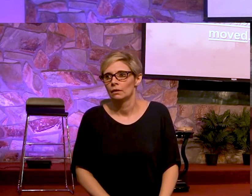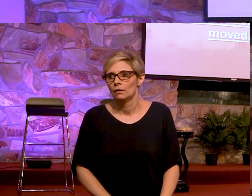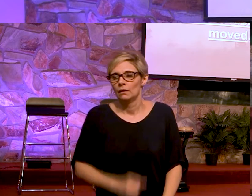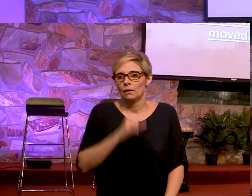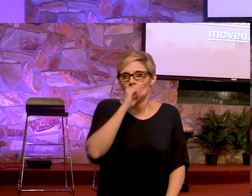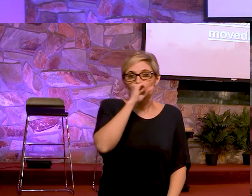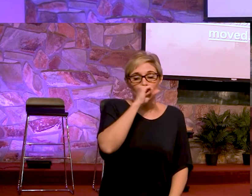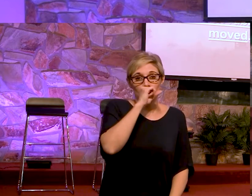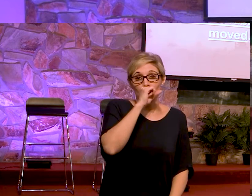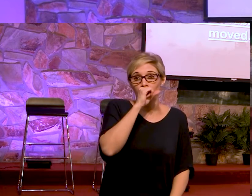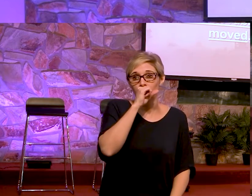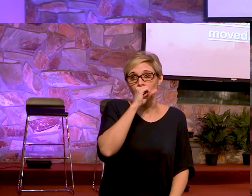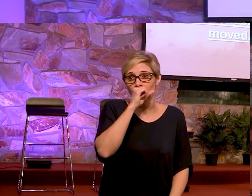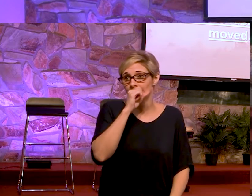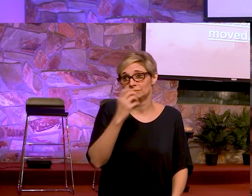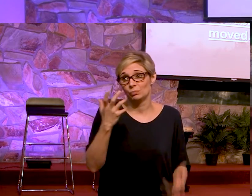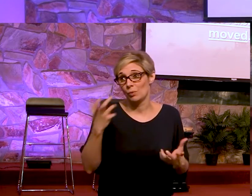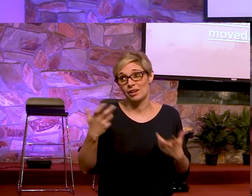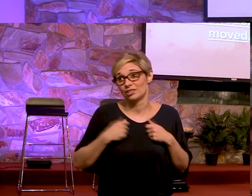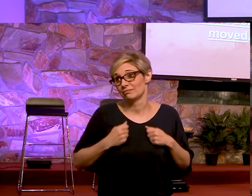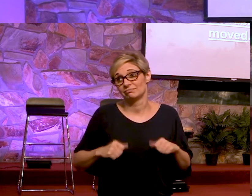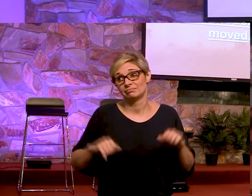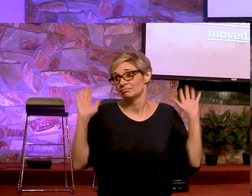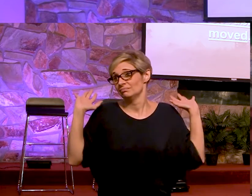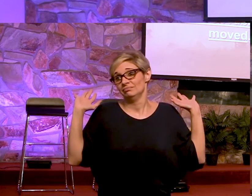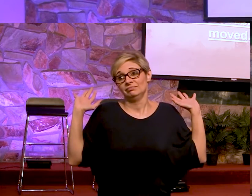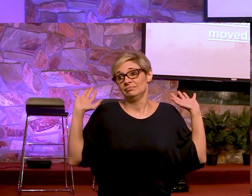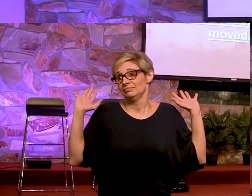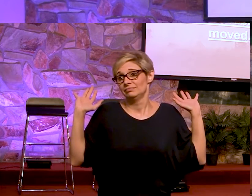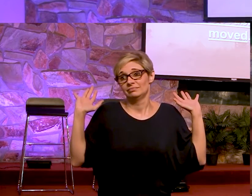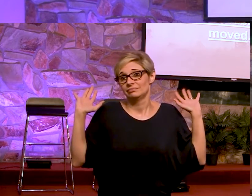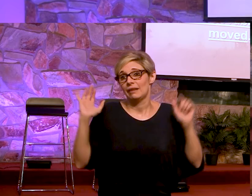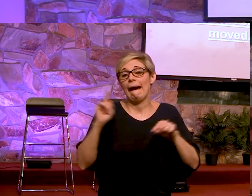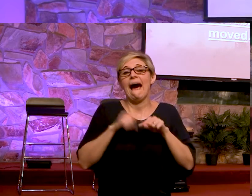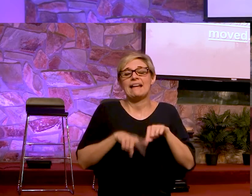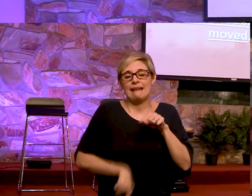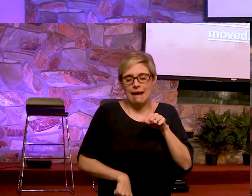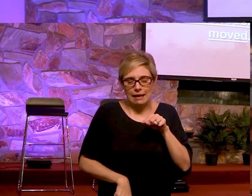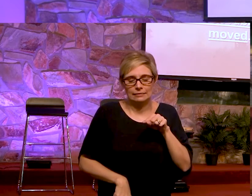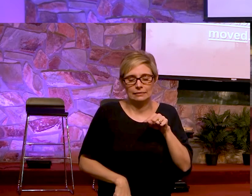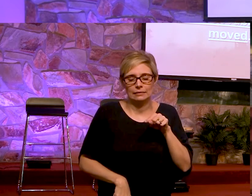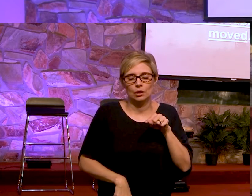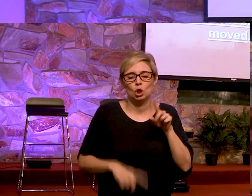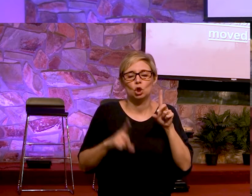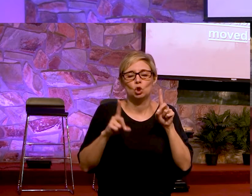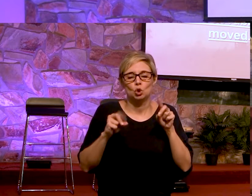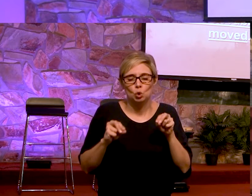Emotionally, we just want to throw our hands up and say, that's it. I just can't take it anymore.